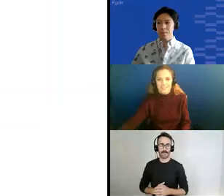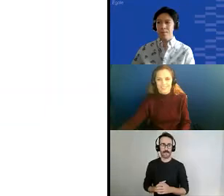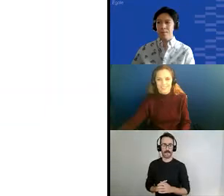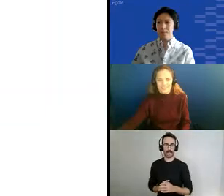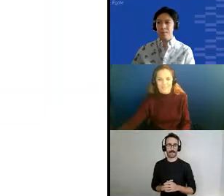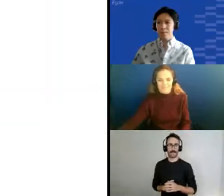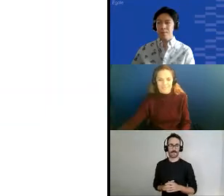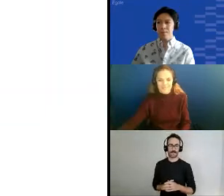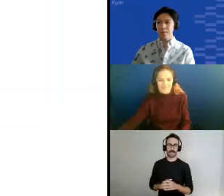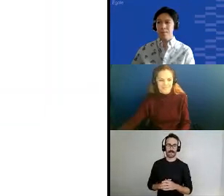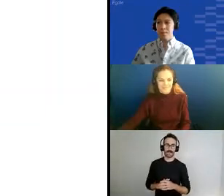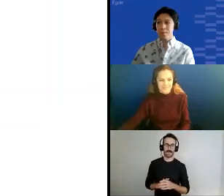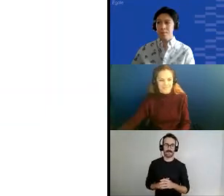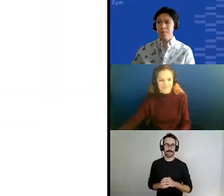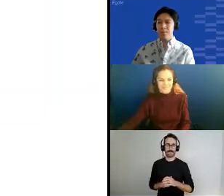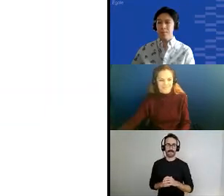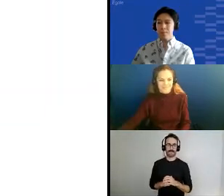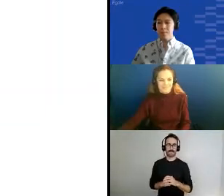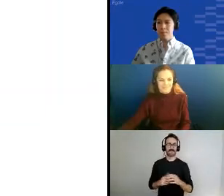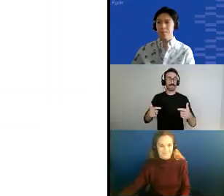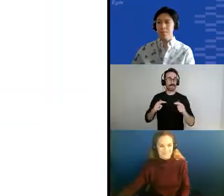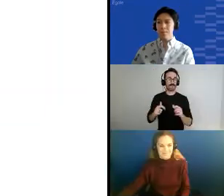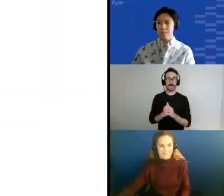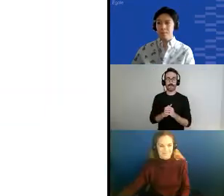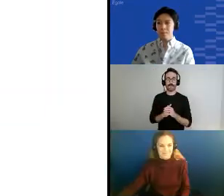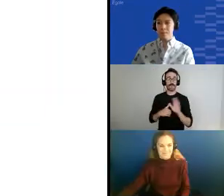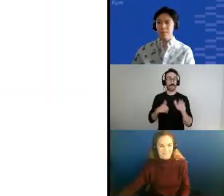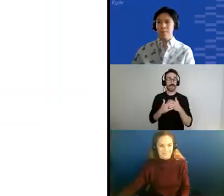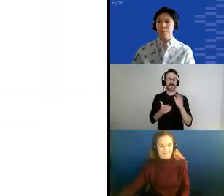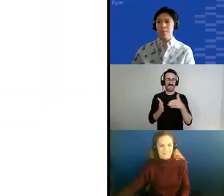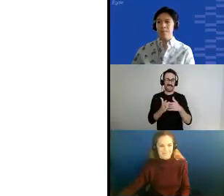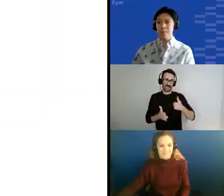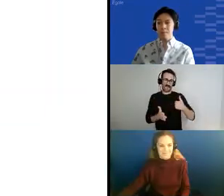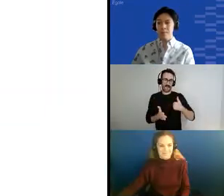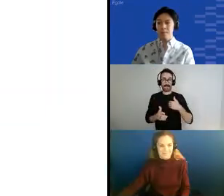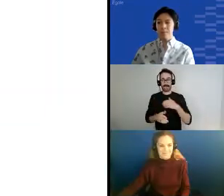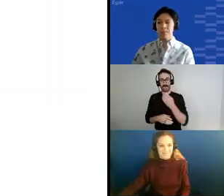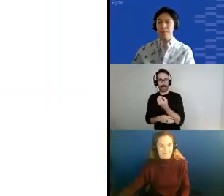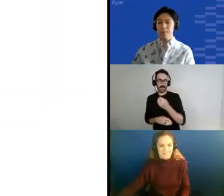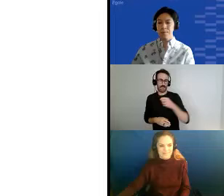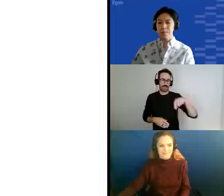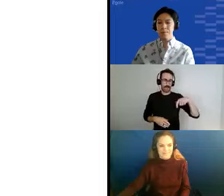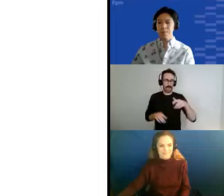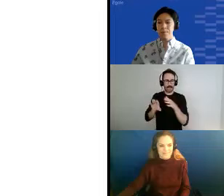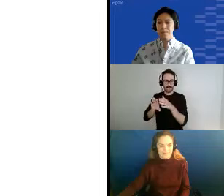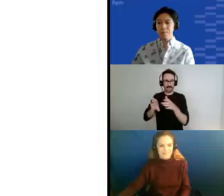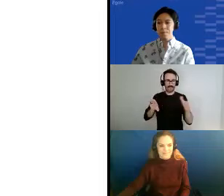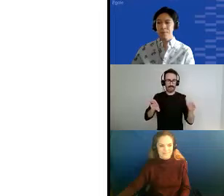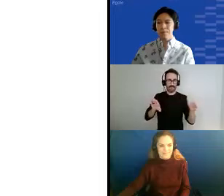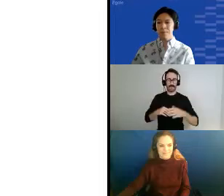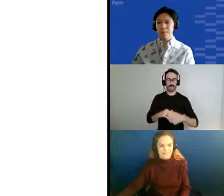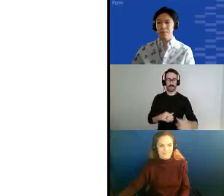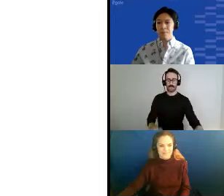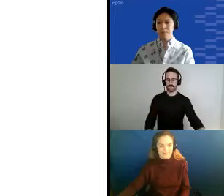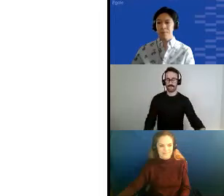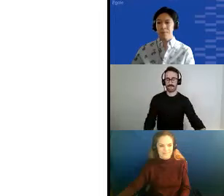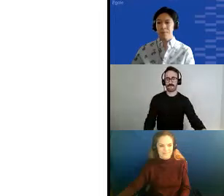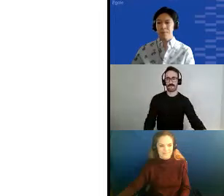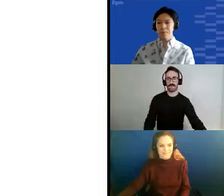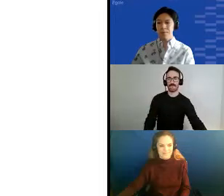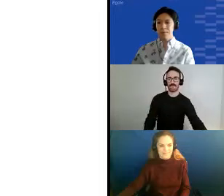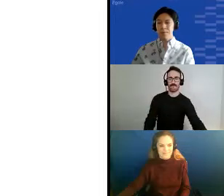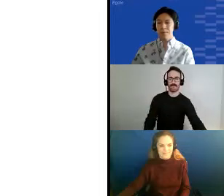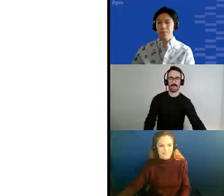once again, from central Canada, so that was Ontario and Quebec. And then when we head out